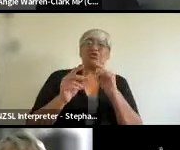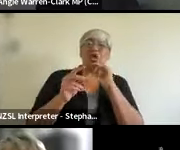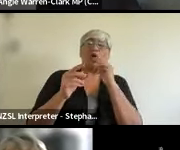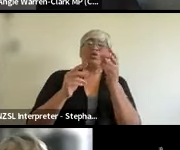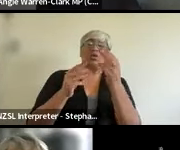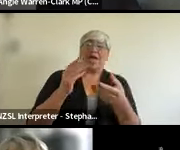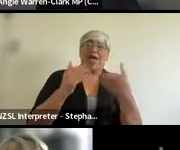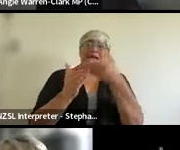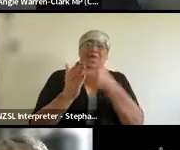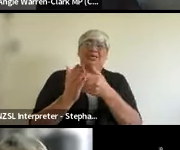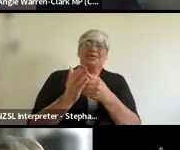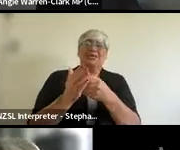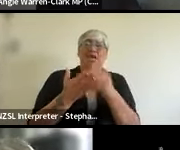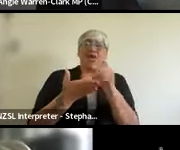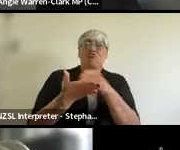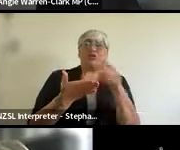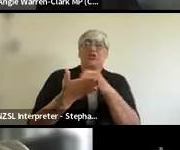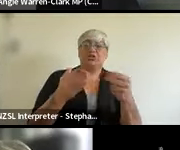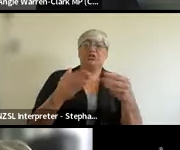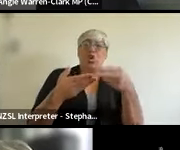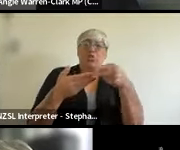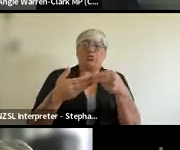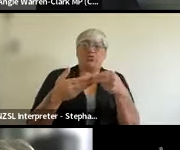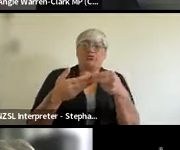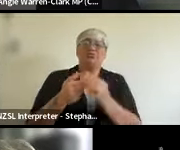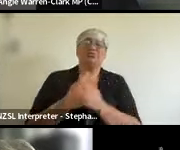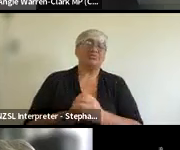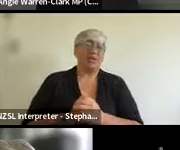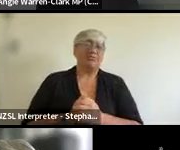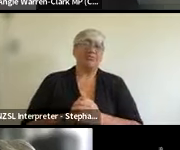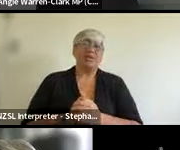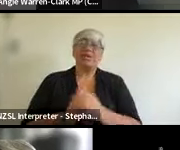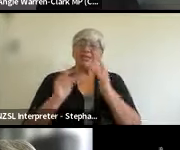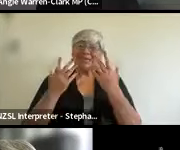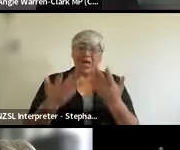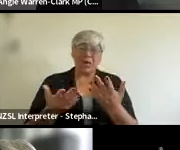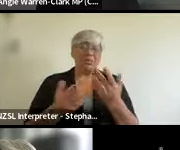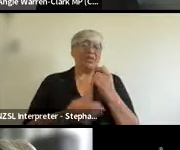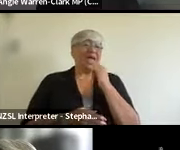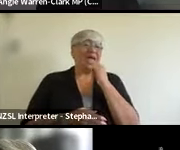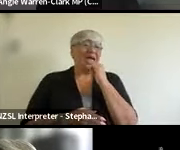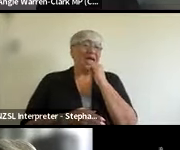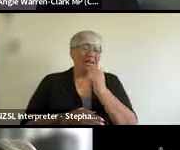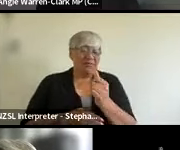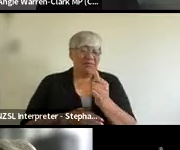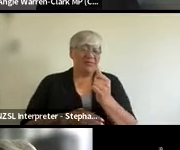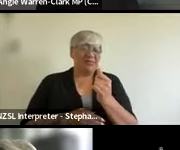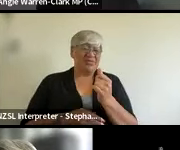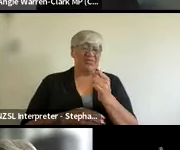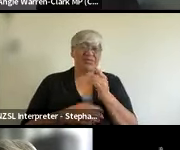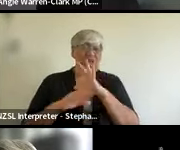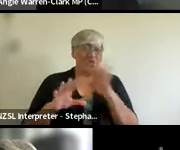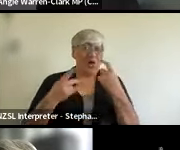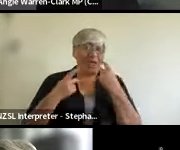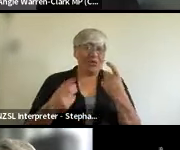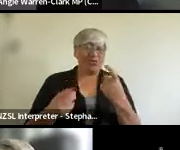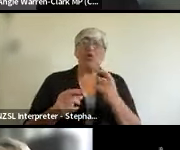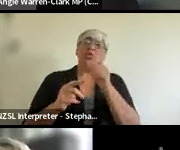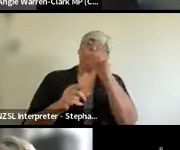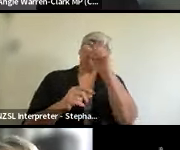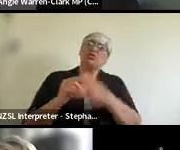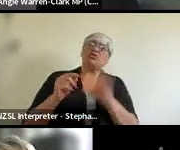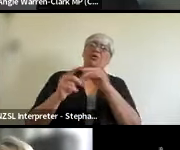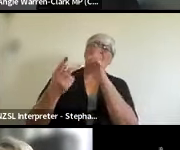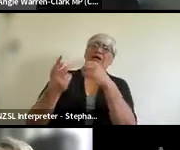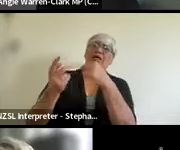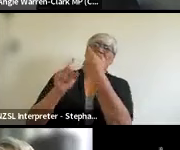handwritten note on the document. Now, unless care is taken, it may be that the person at the other end may